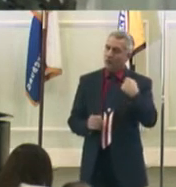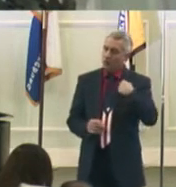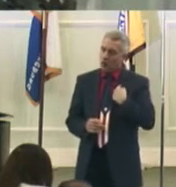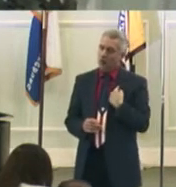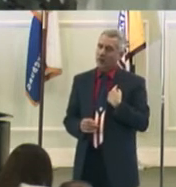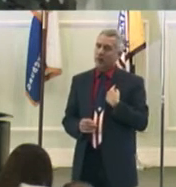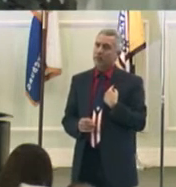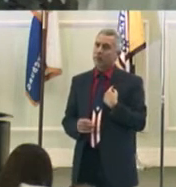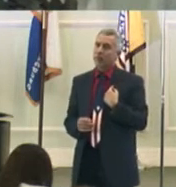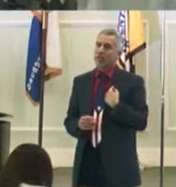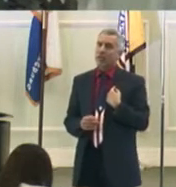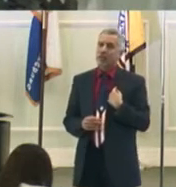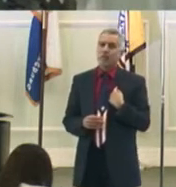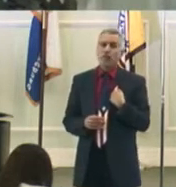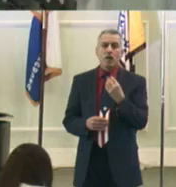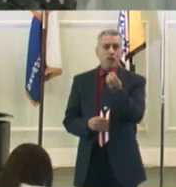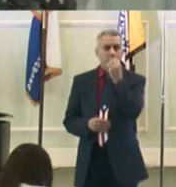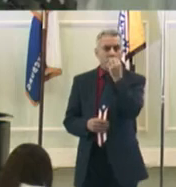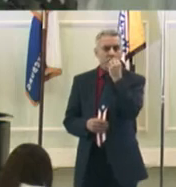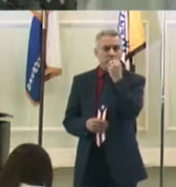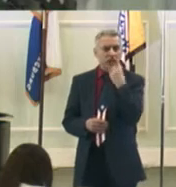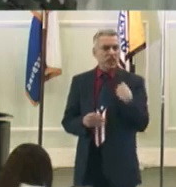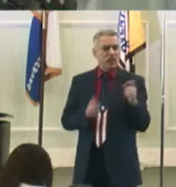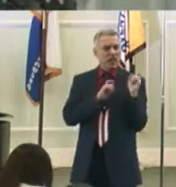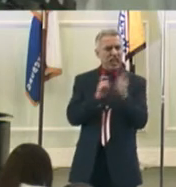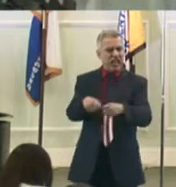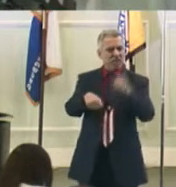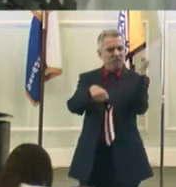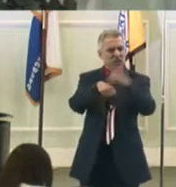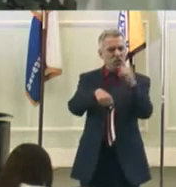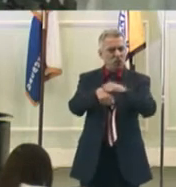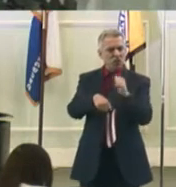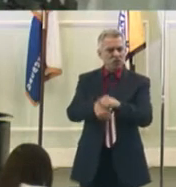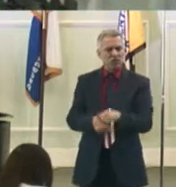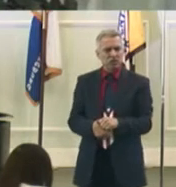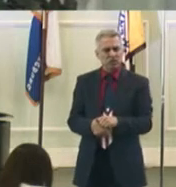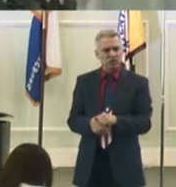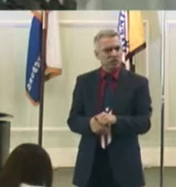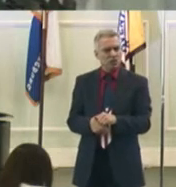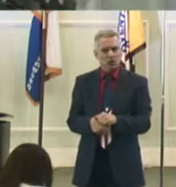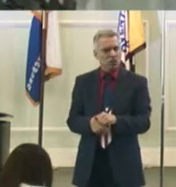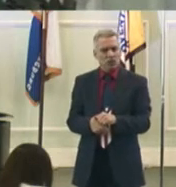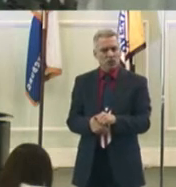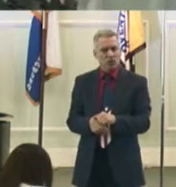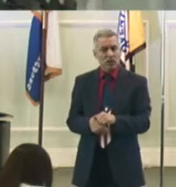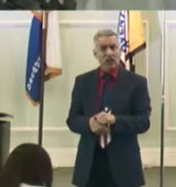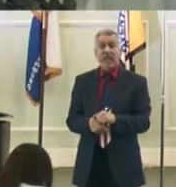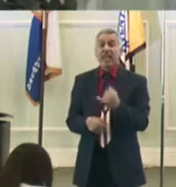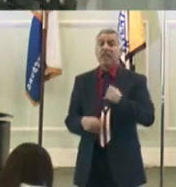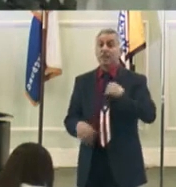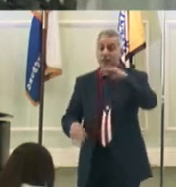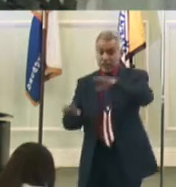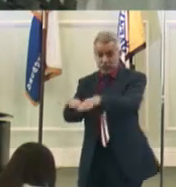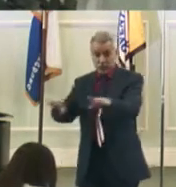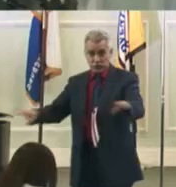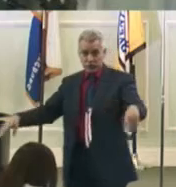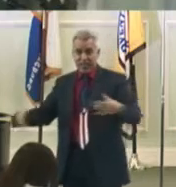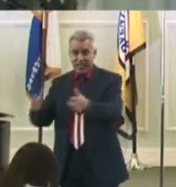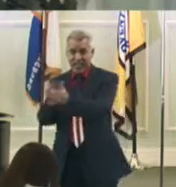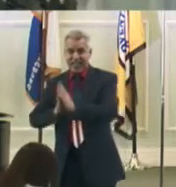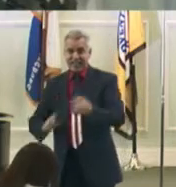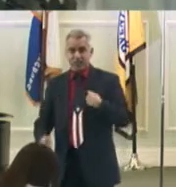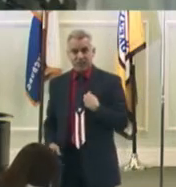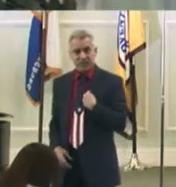serpent? Or if he shall ask an egg, will he offer him a scorpion? And this is the key text. This ties it all together. If